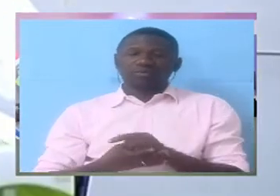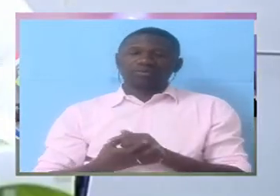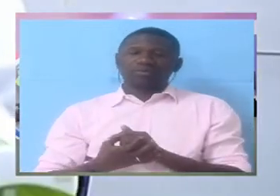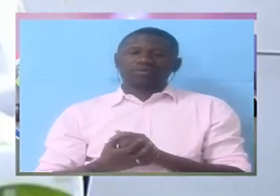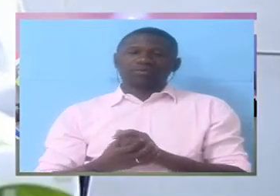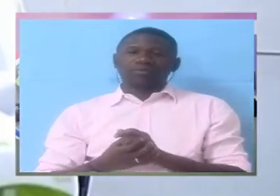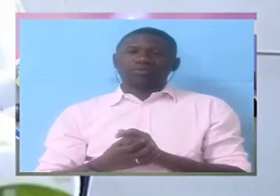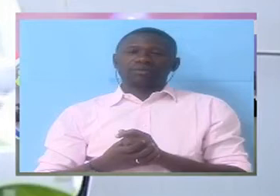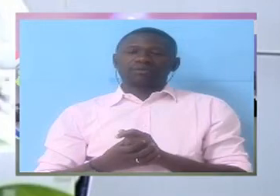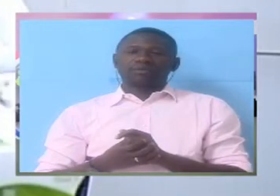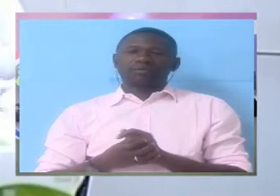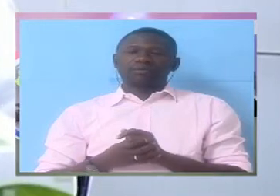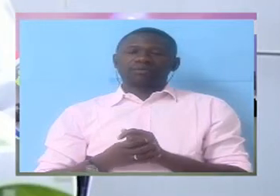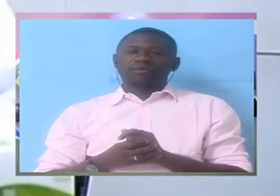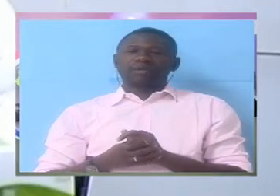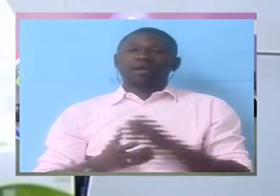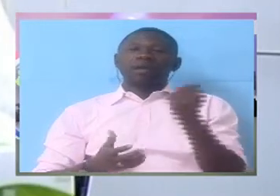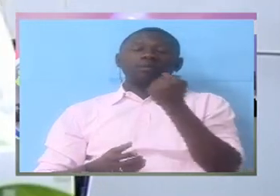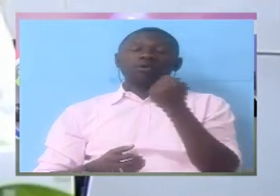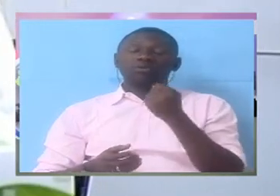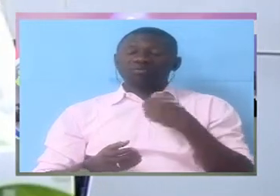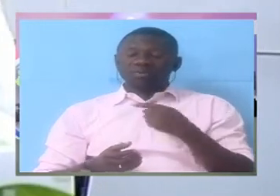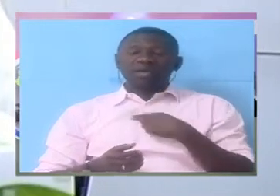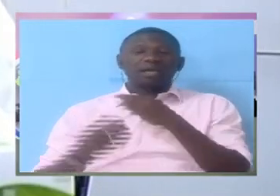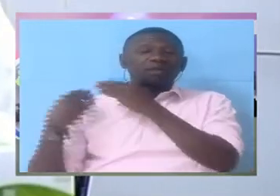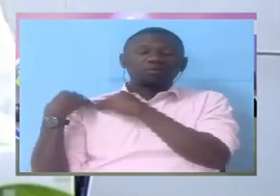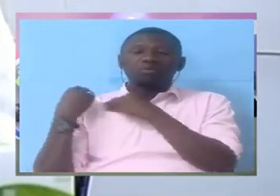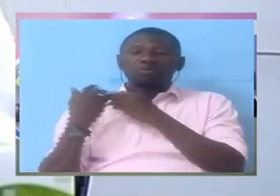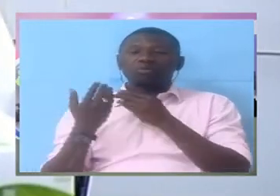Because of I was the issuing authority of passport.